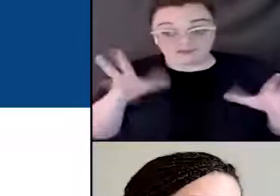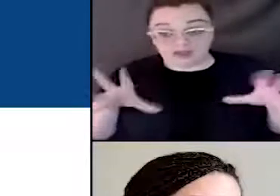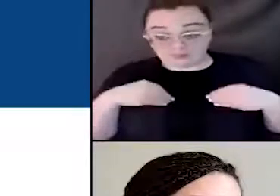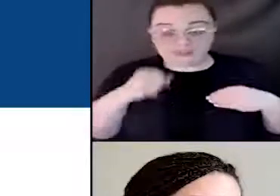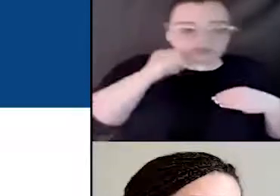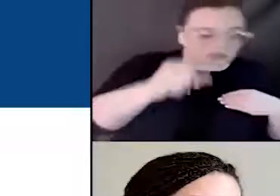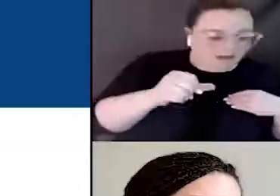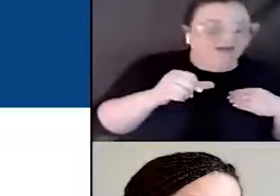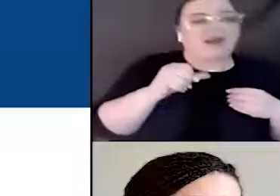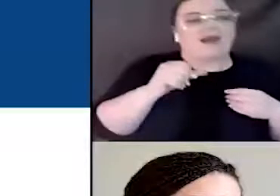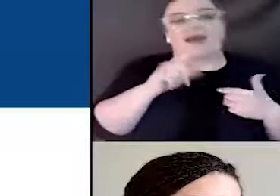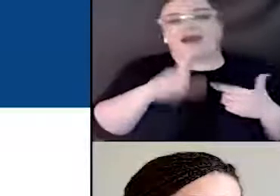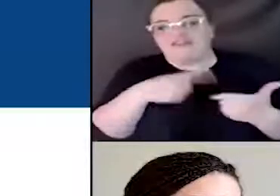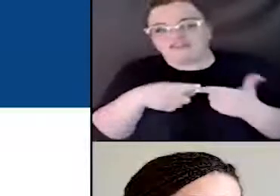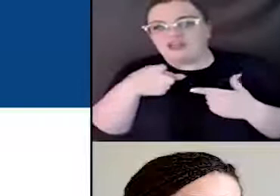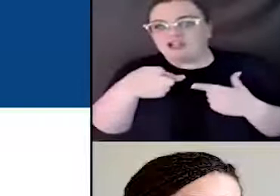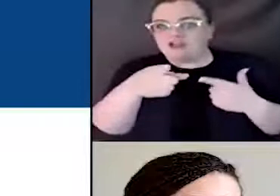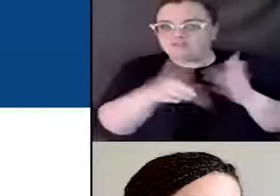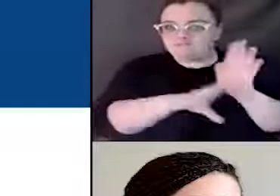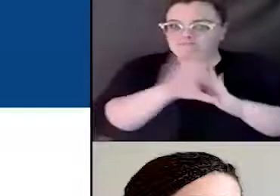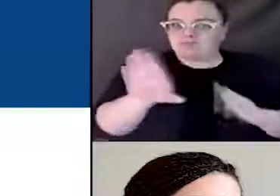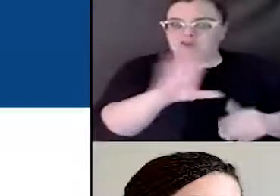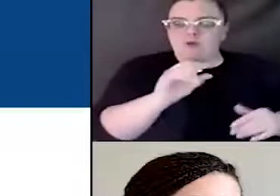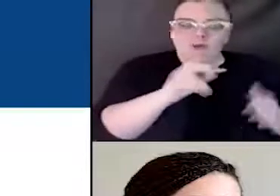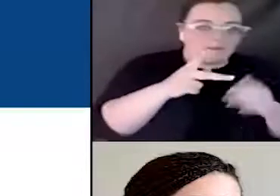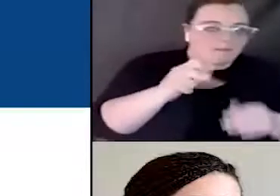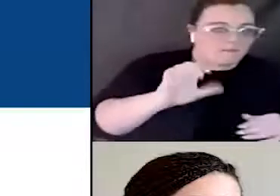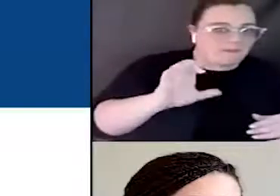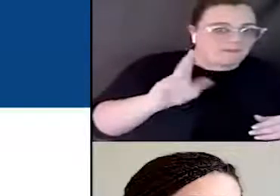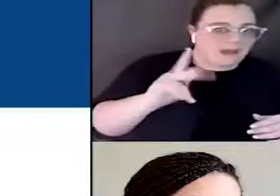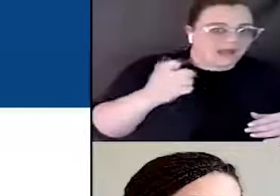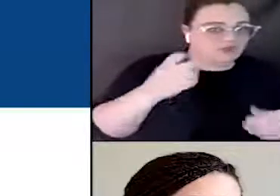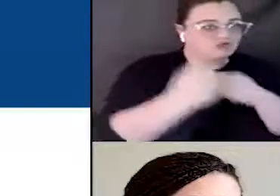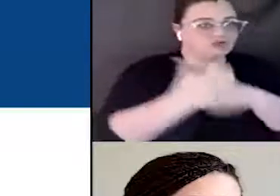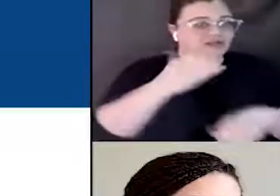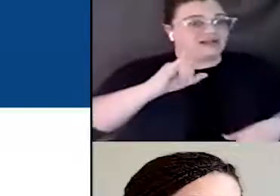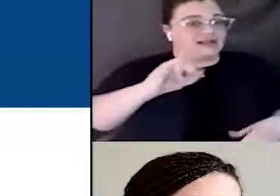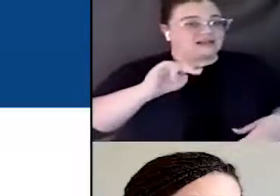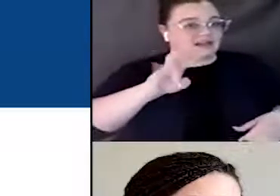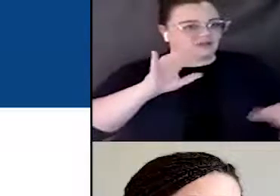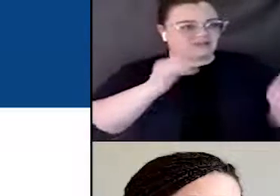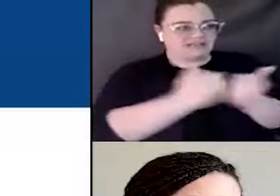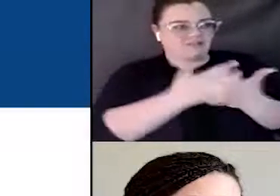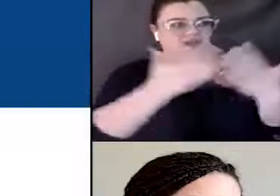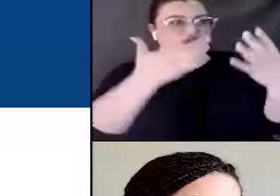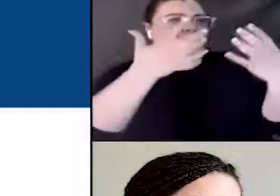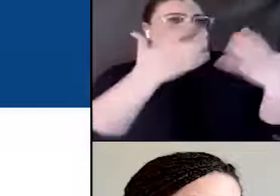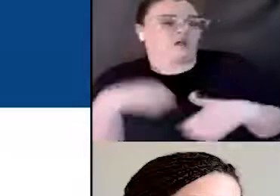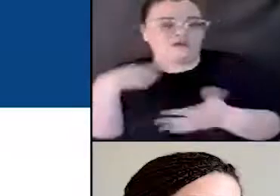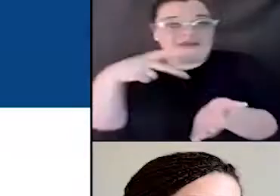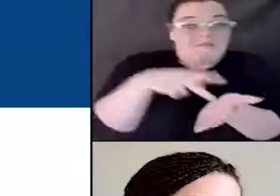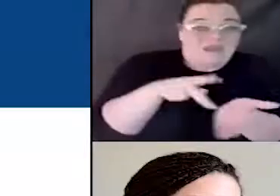if you've kind of put together your own package, you've gotten your invoices to us so that we can pay everything and get those packages to